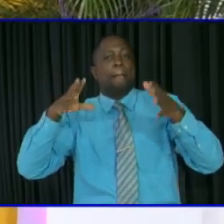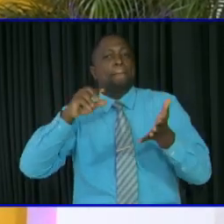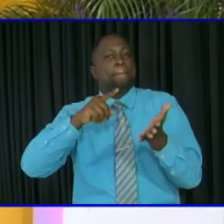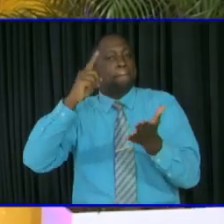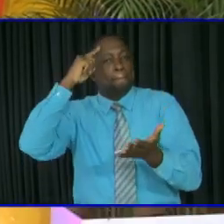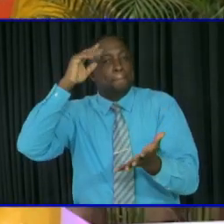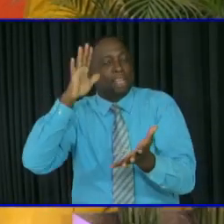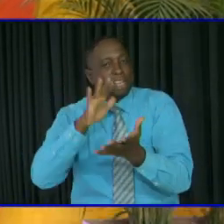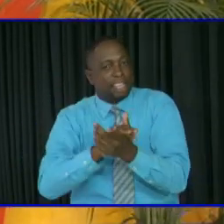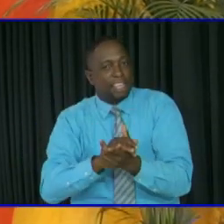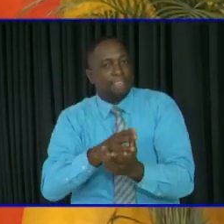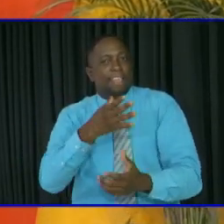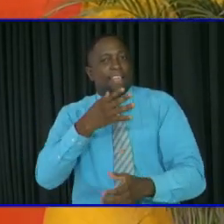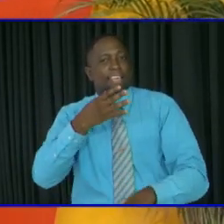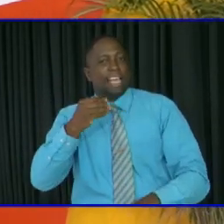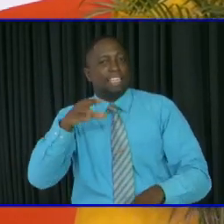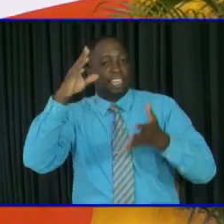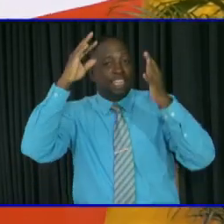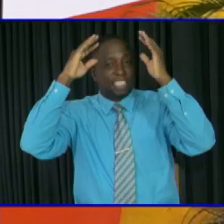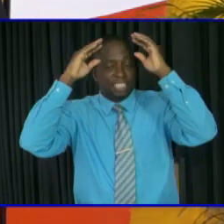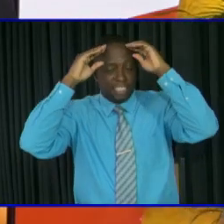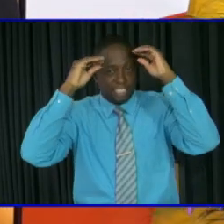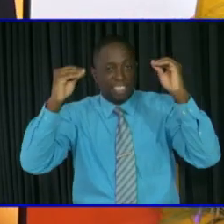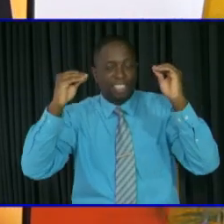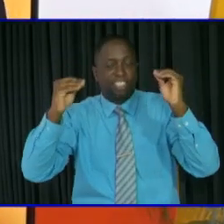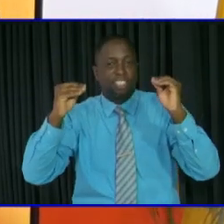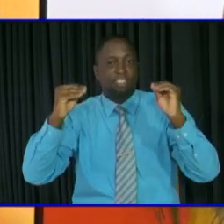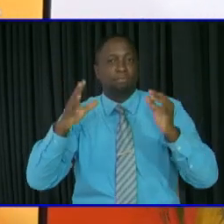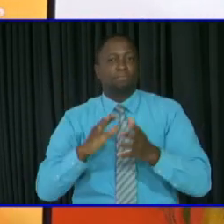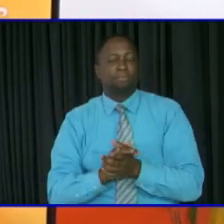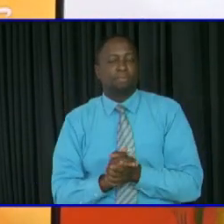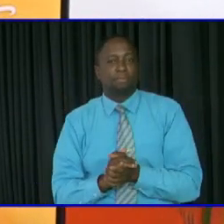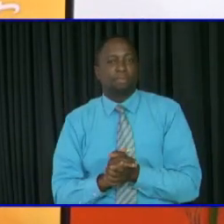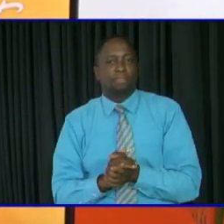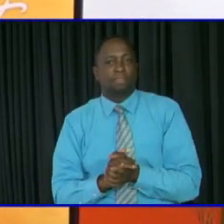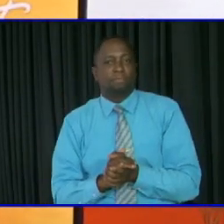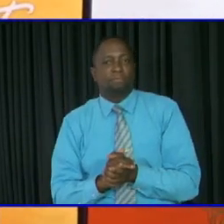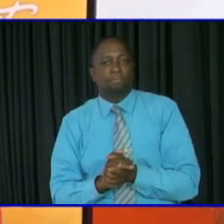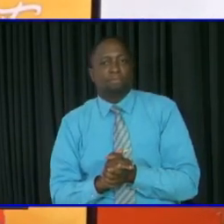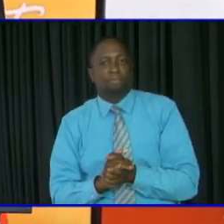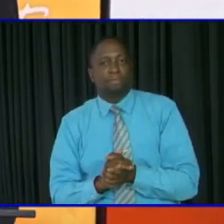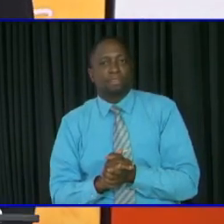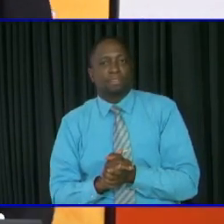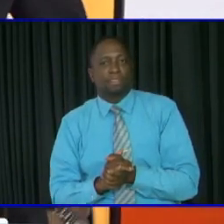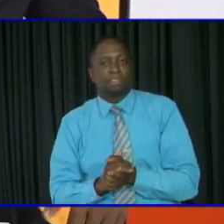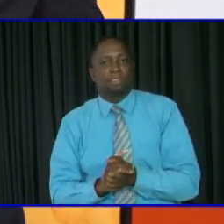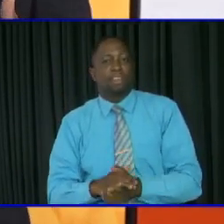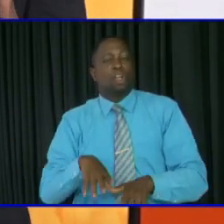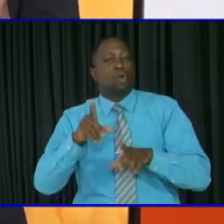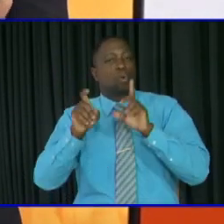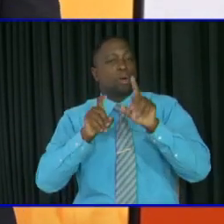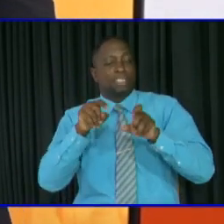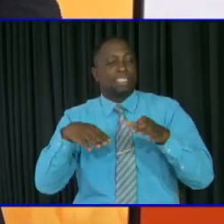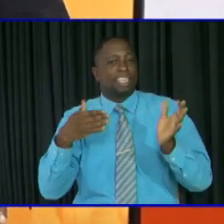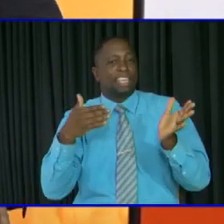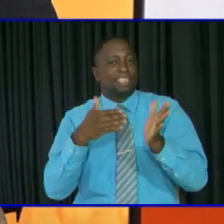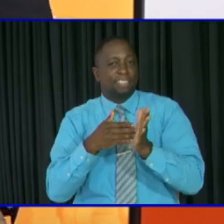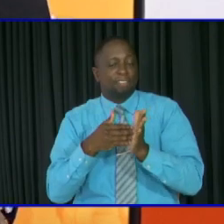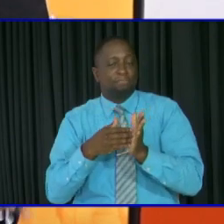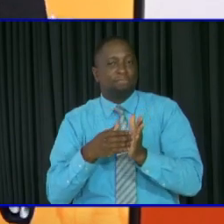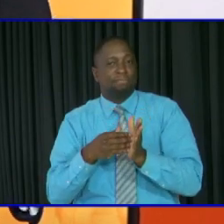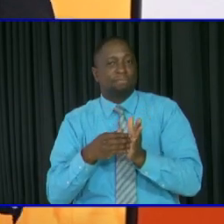with assurance that Jesus is coming and that they want to be saved. The question is, are you